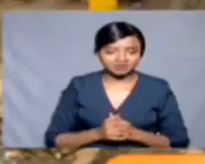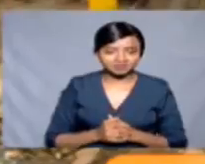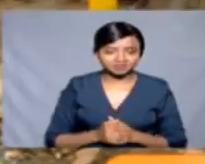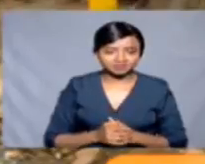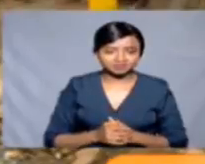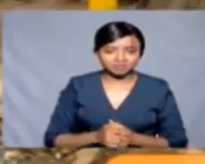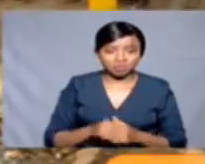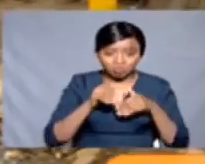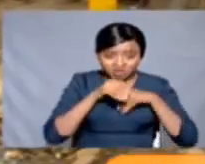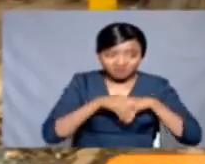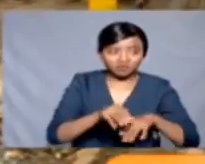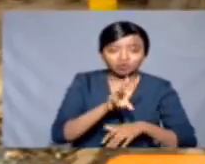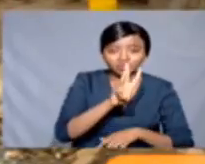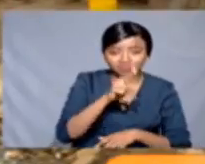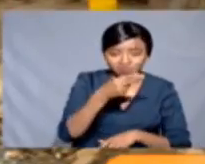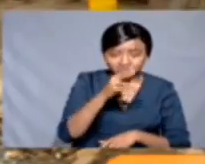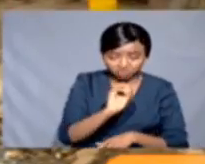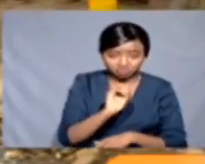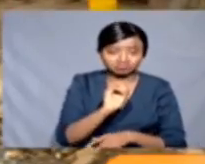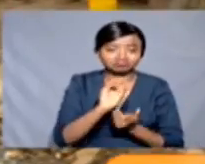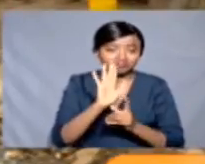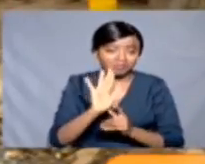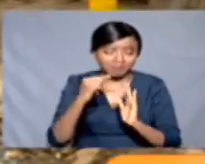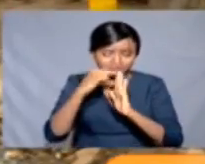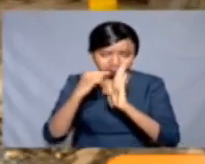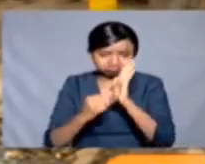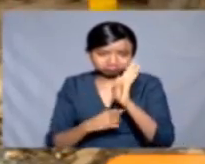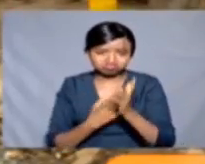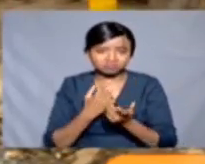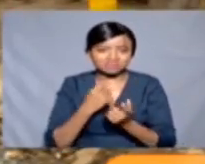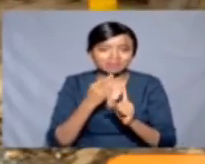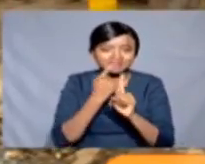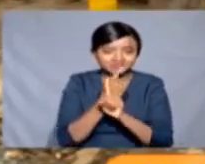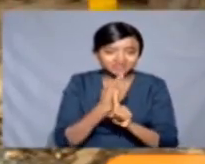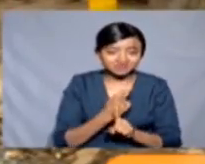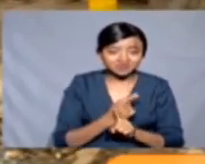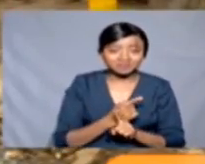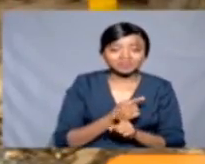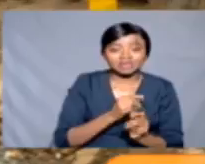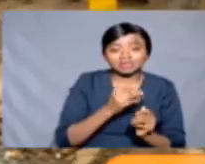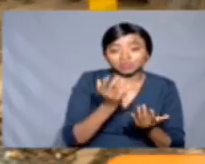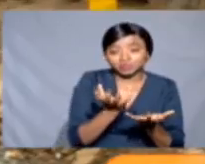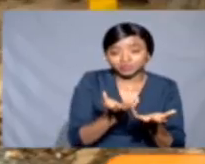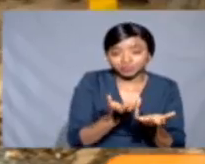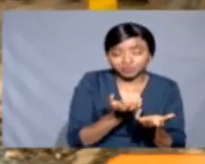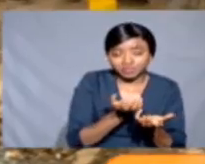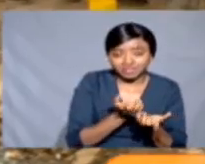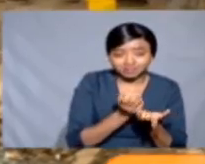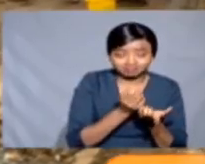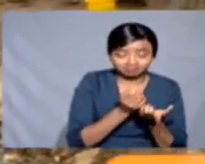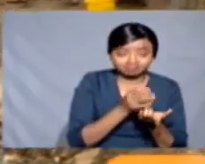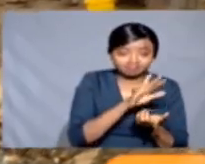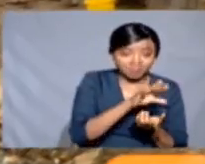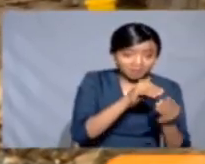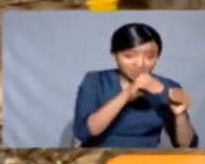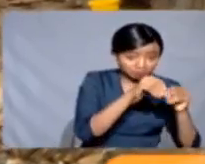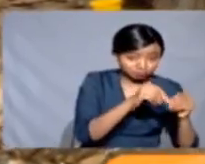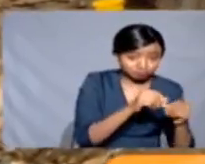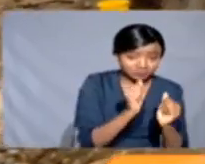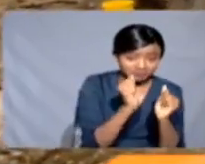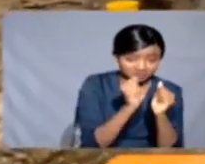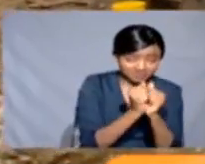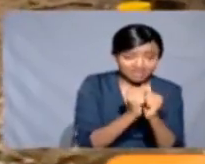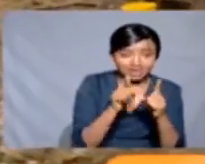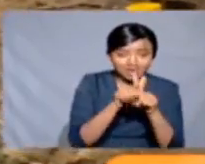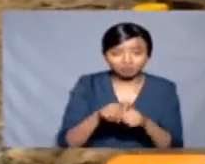guidelines, we expect particulate matter 10 to be at least 50 micrograms per cubic meter. 10 in a 24-hour period, and